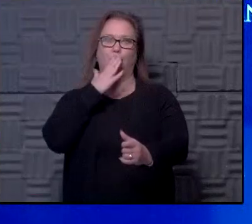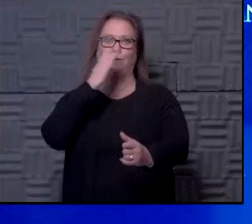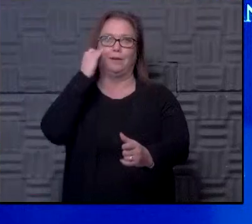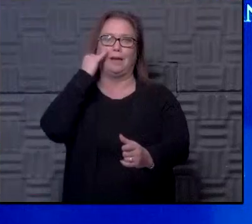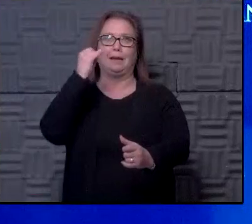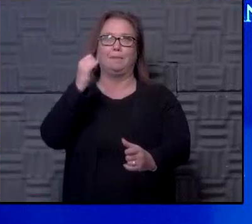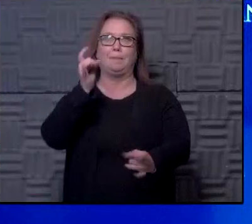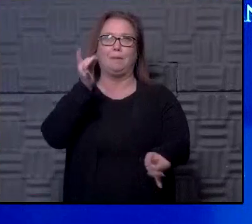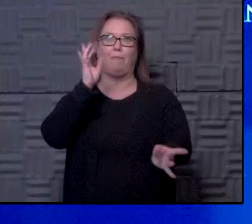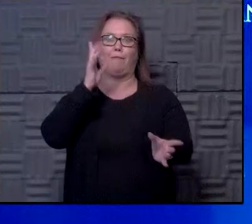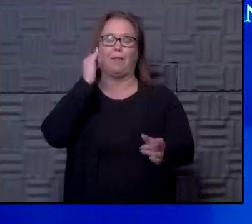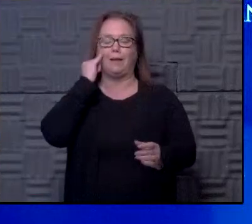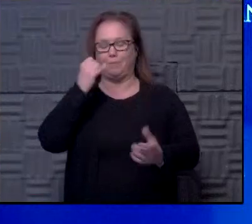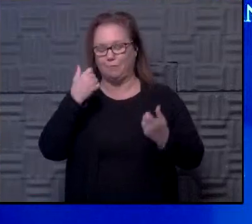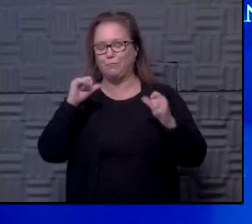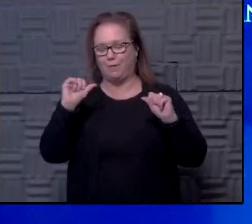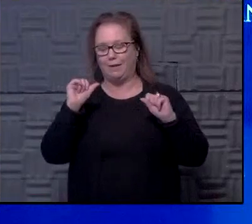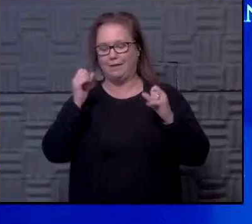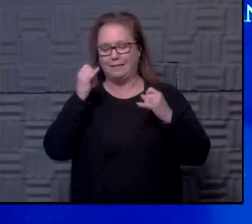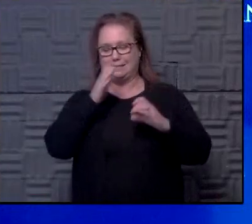We may not try to sing, but we'll try.